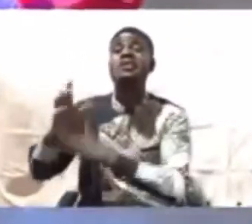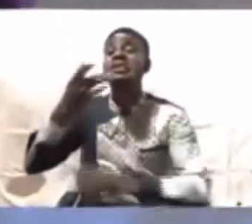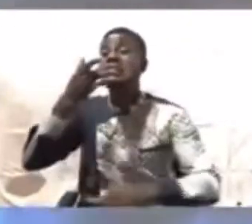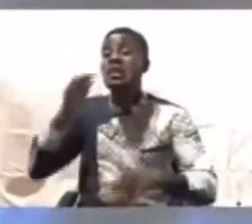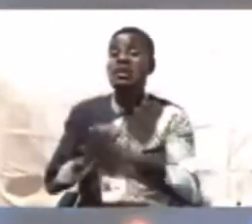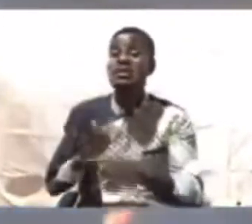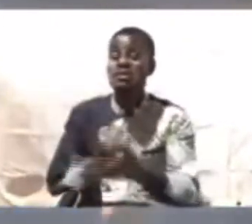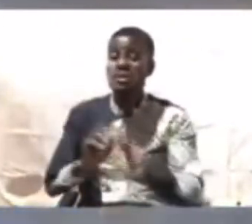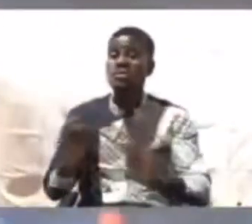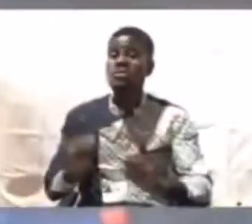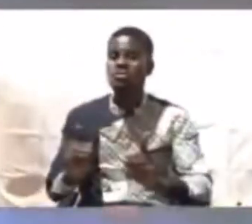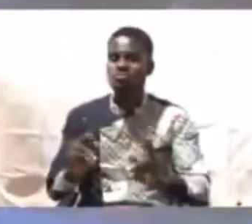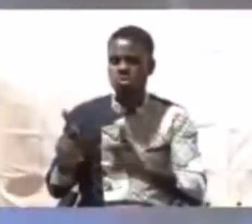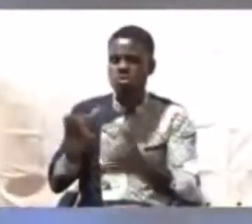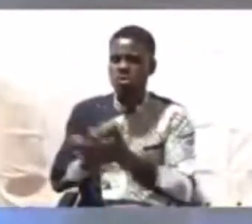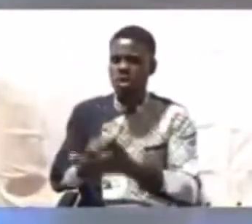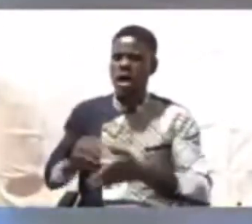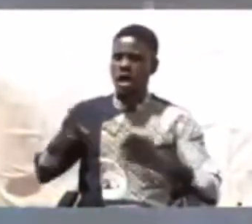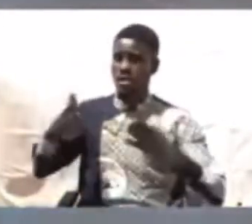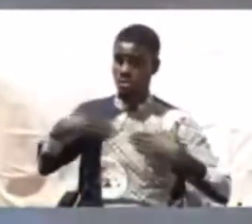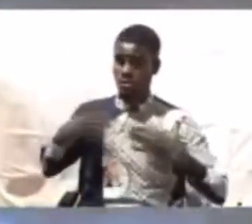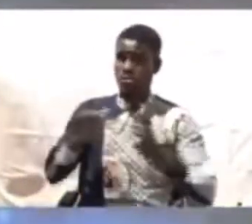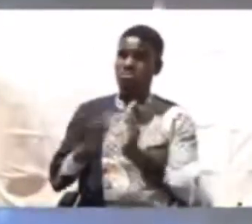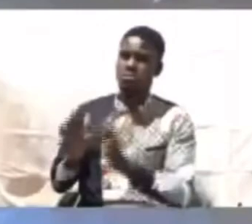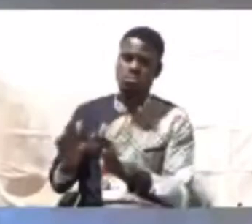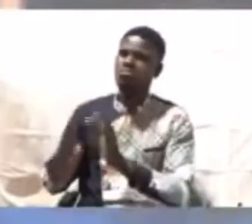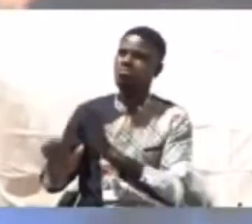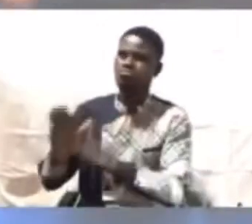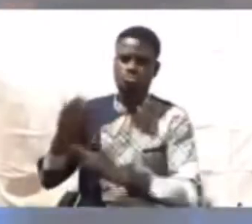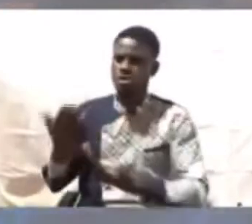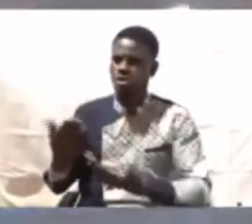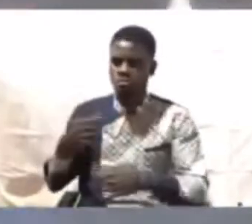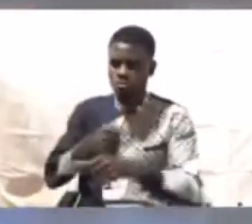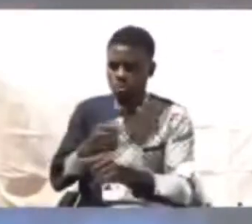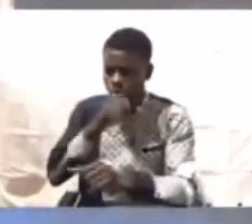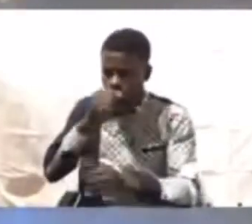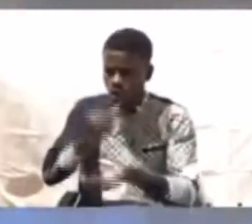Adie nyina edibwa wo. Hallelujah.